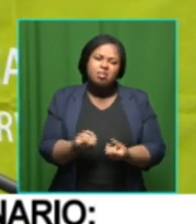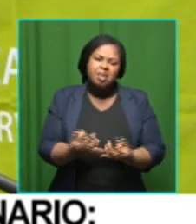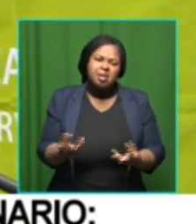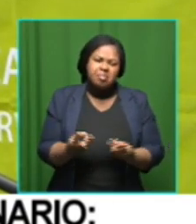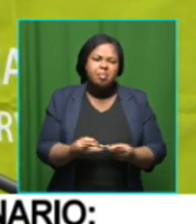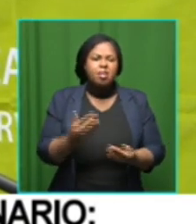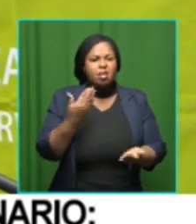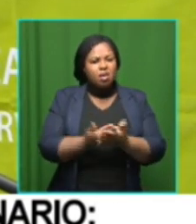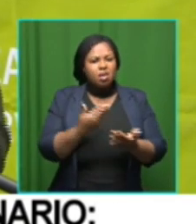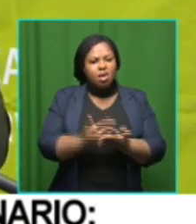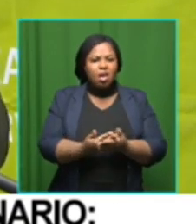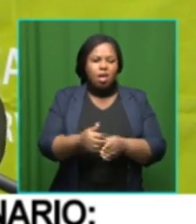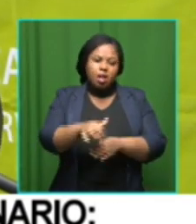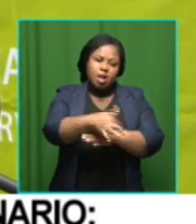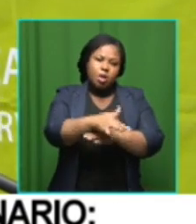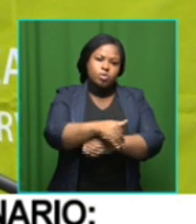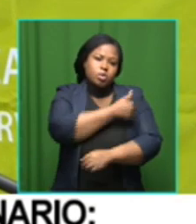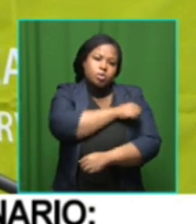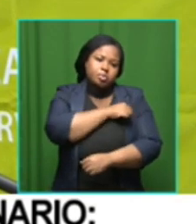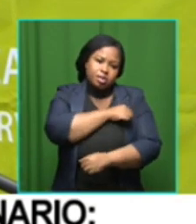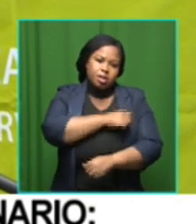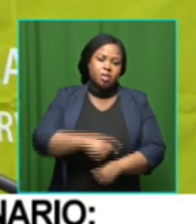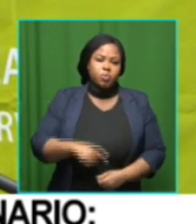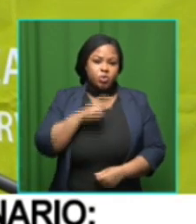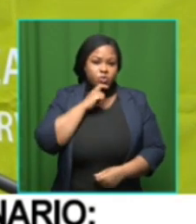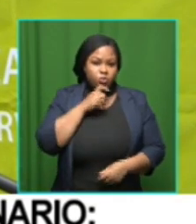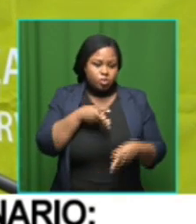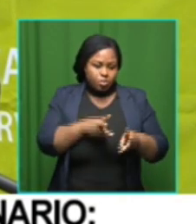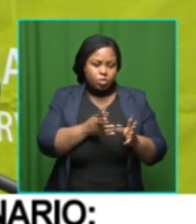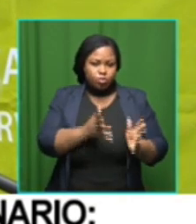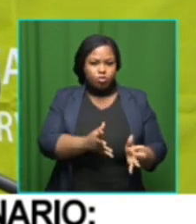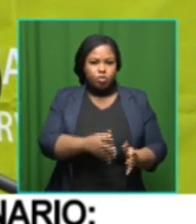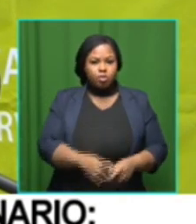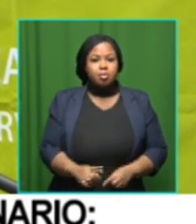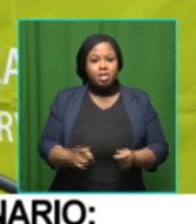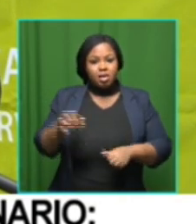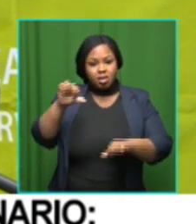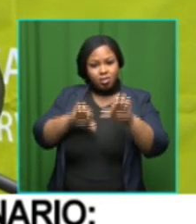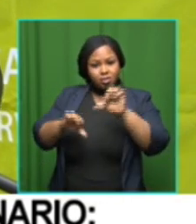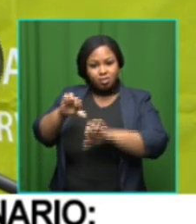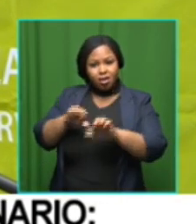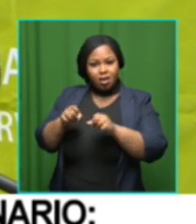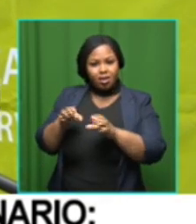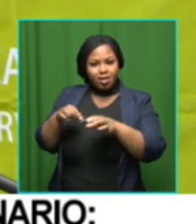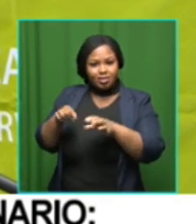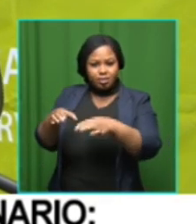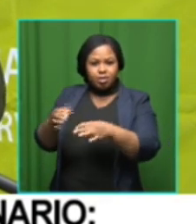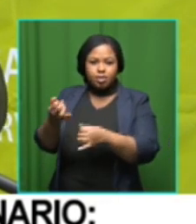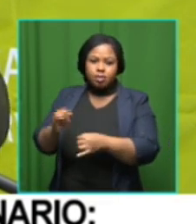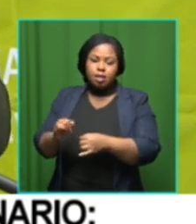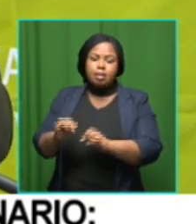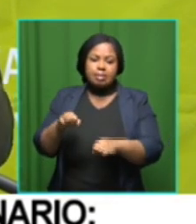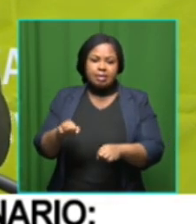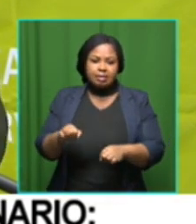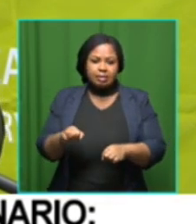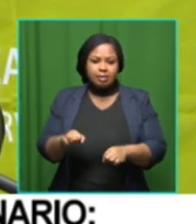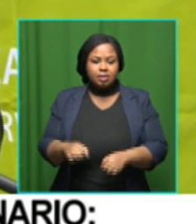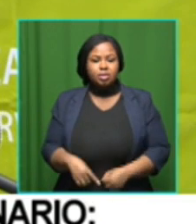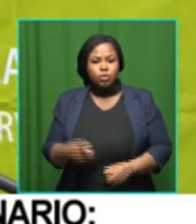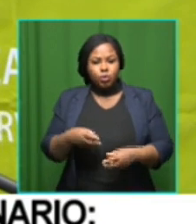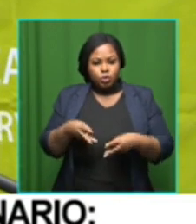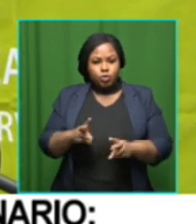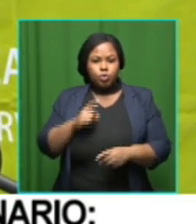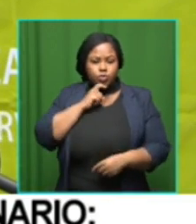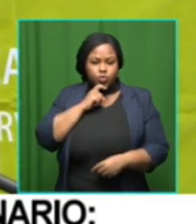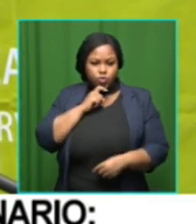facility, and it's what we're using. So we have to, the science actually still holds in many instances that we're using,